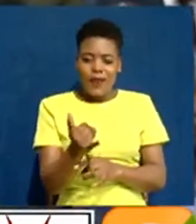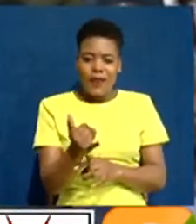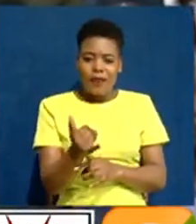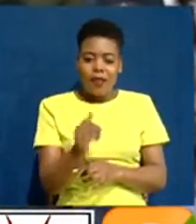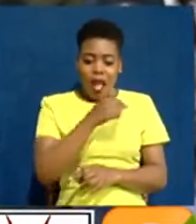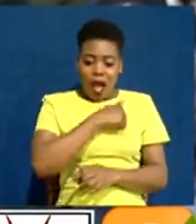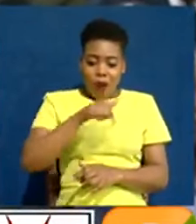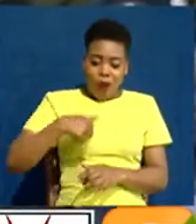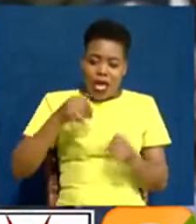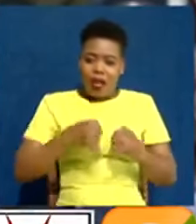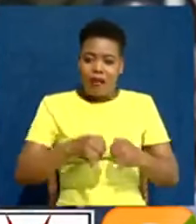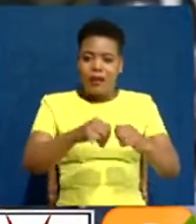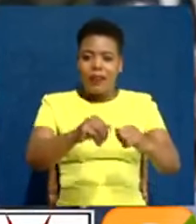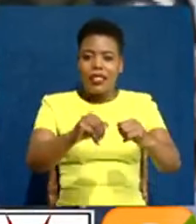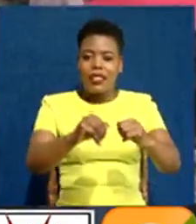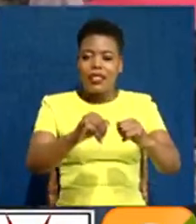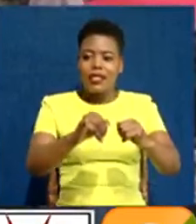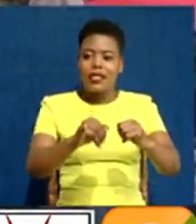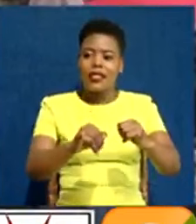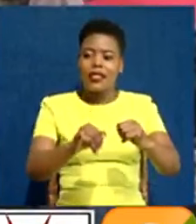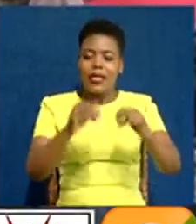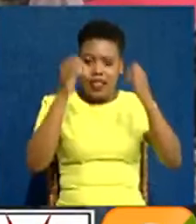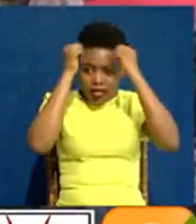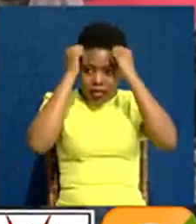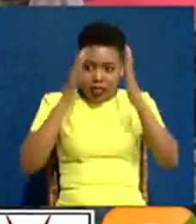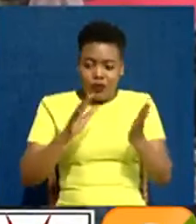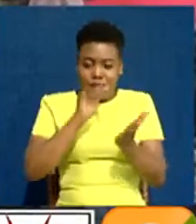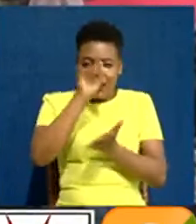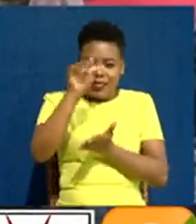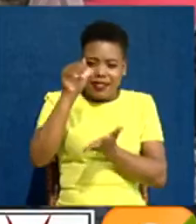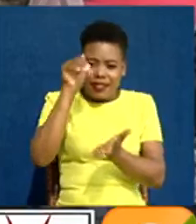we are implementing the student-centered